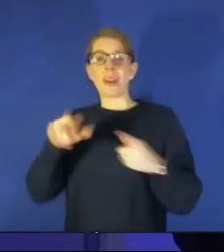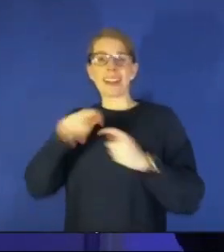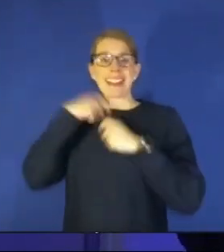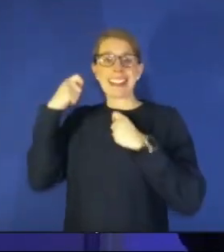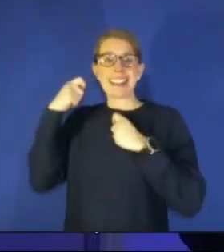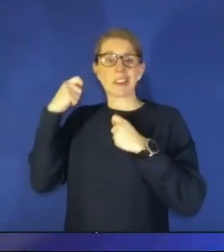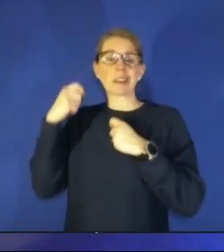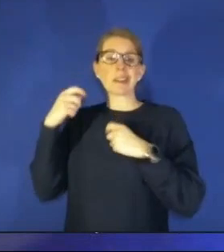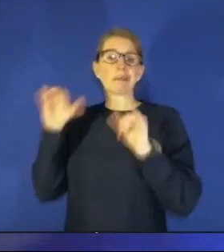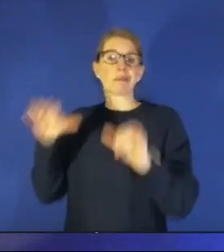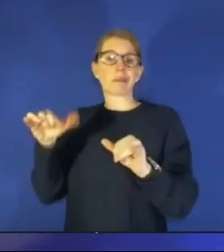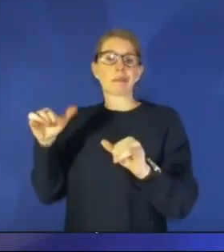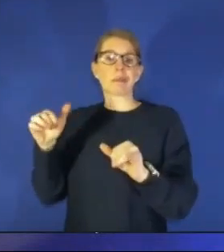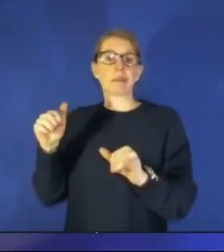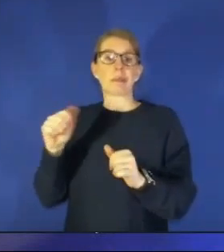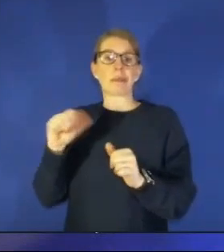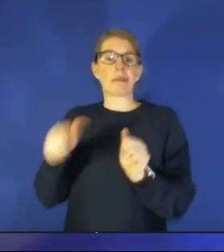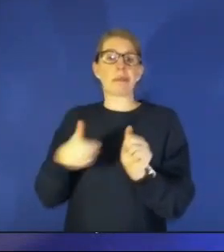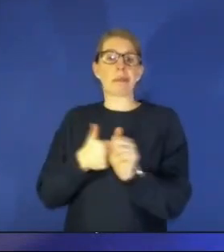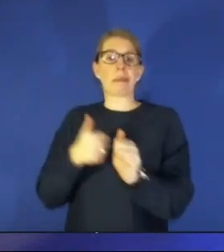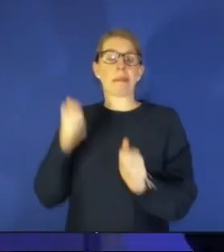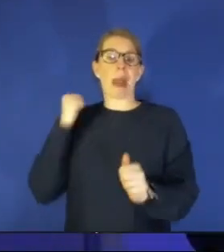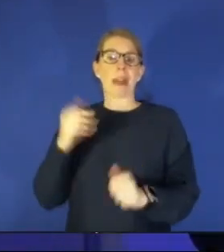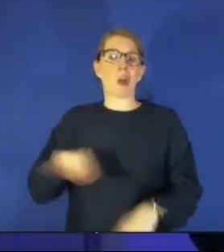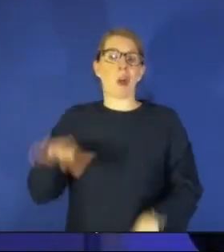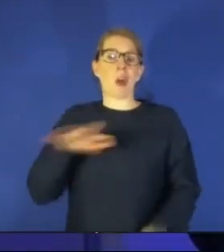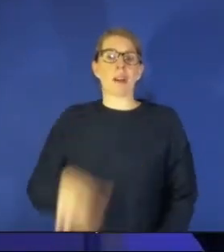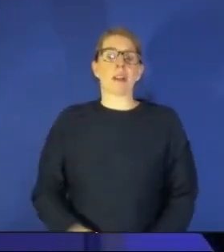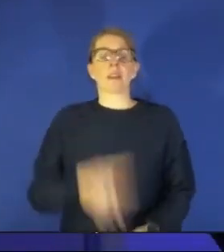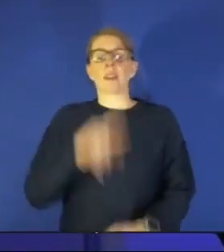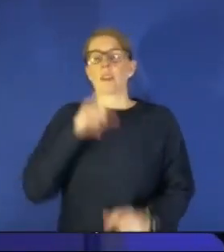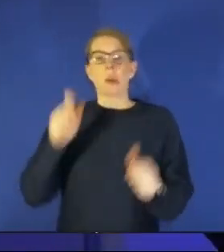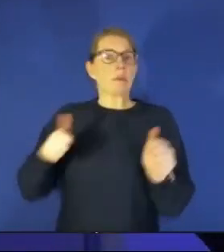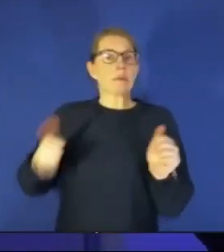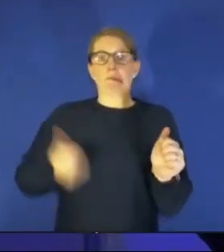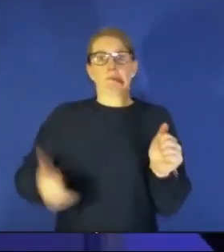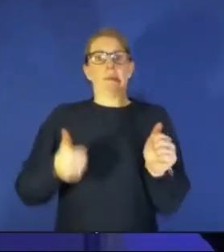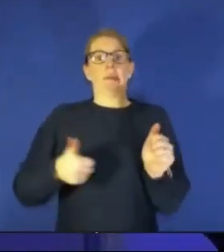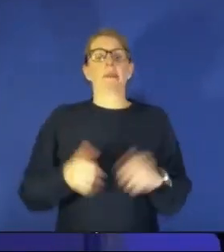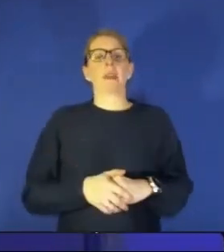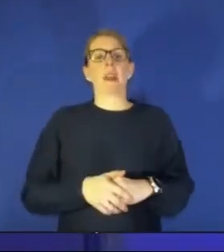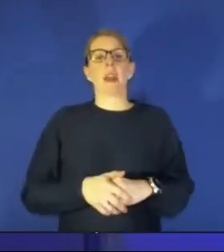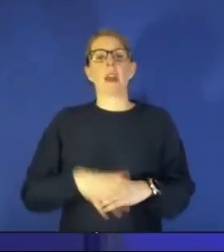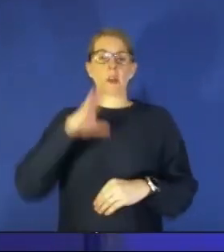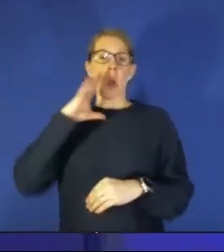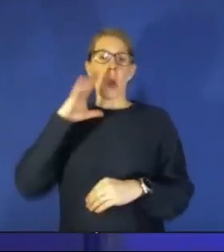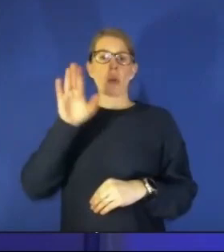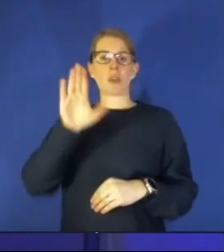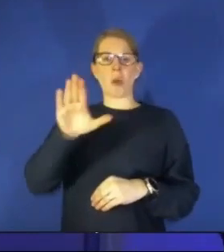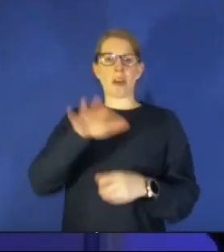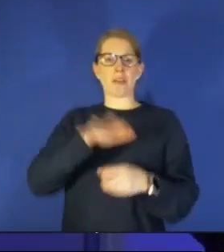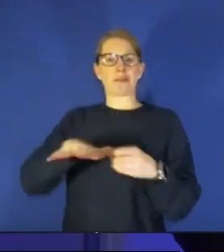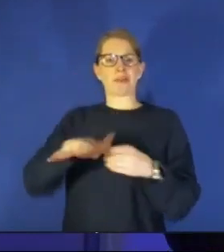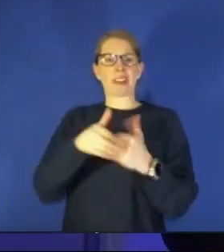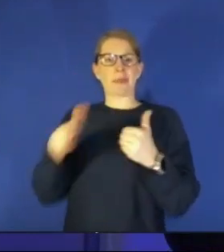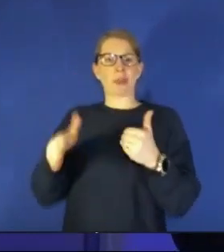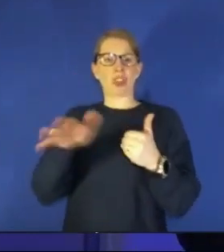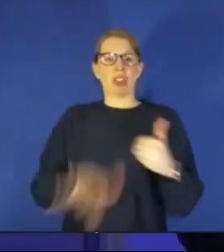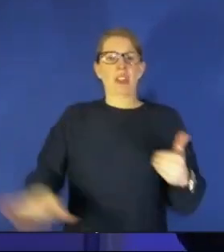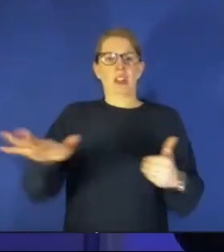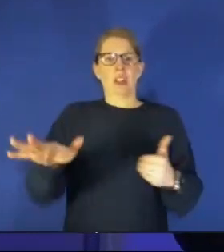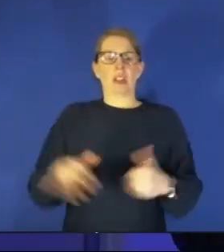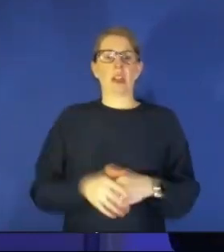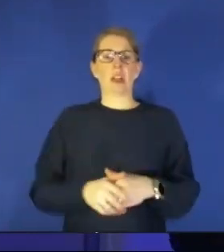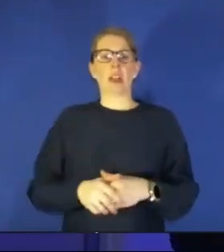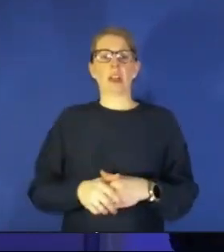too much. But that's the only thing I'd say. I'd be familiar with your surroundings, and remember the biggest gym in the